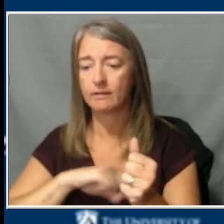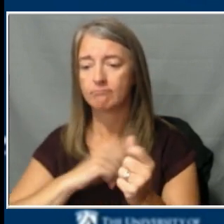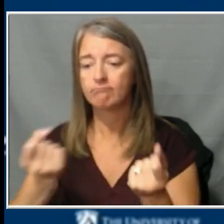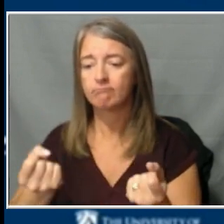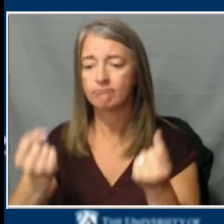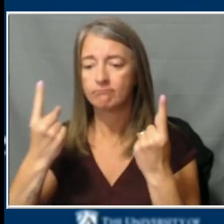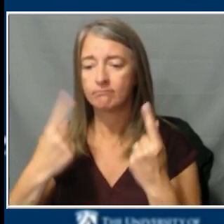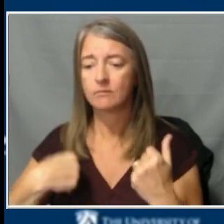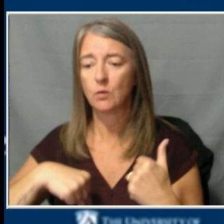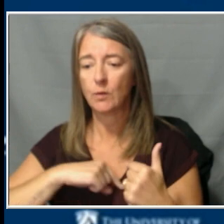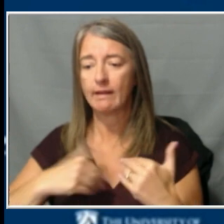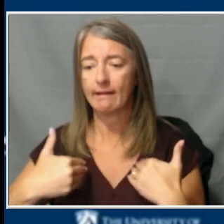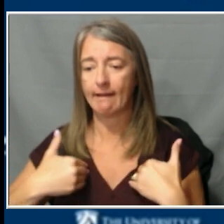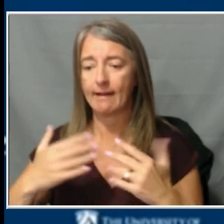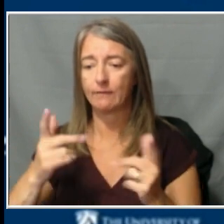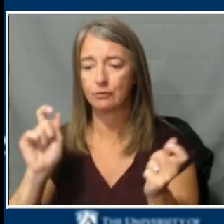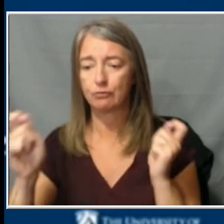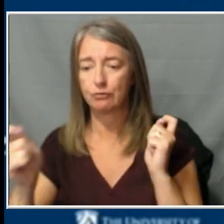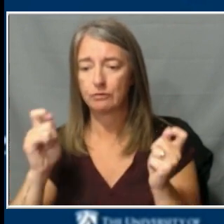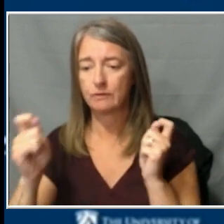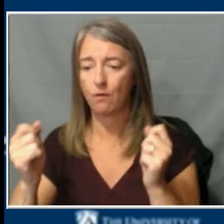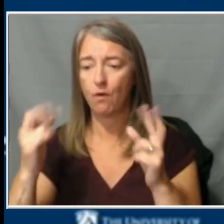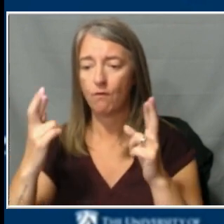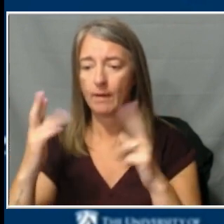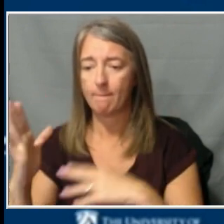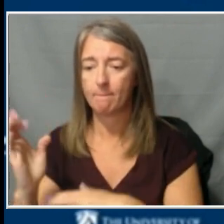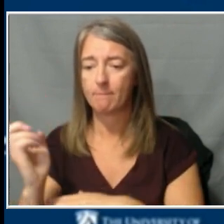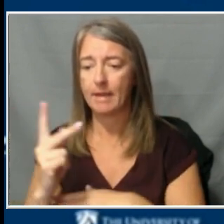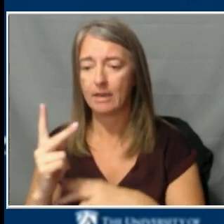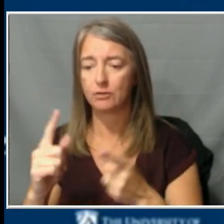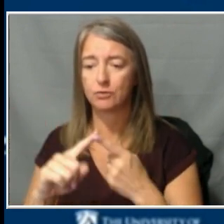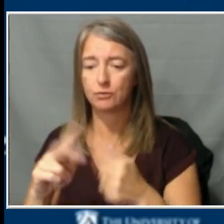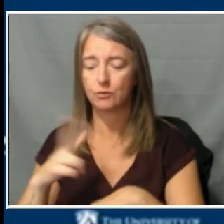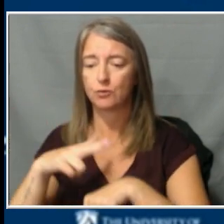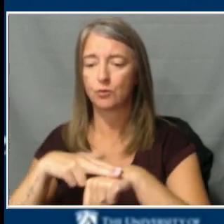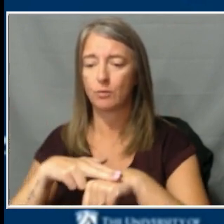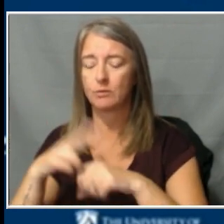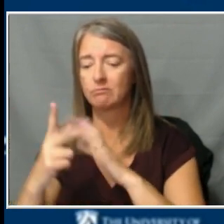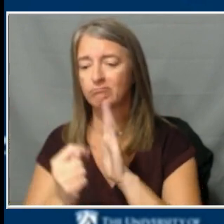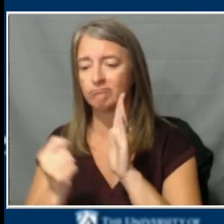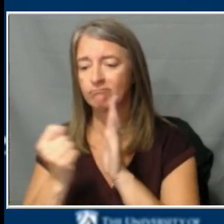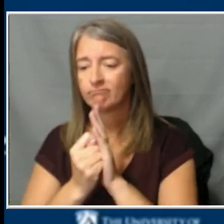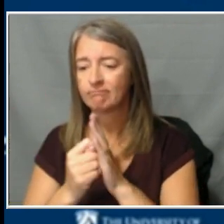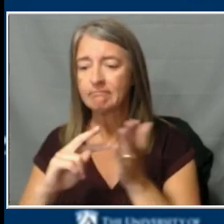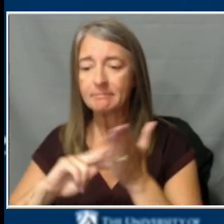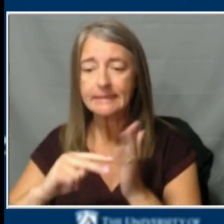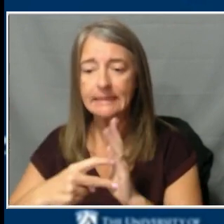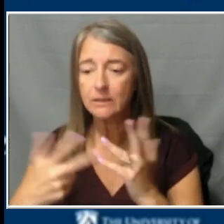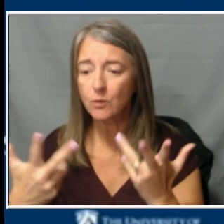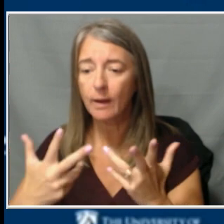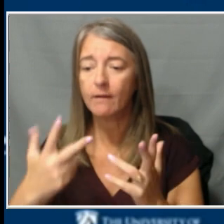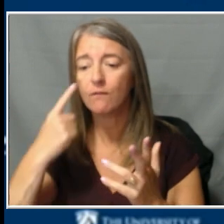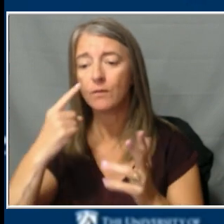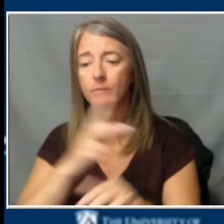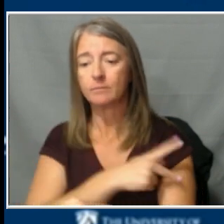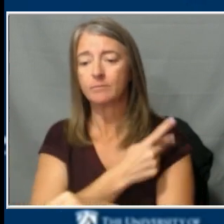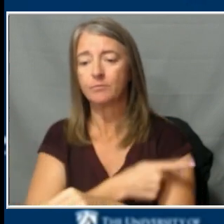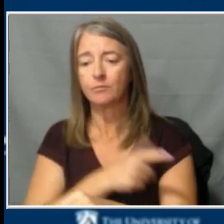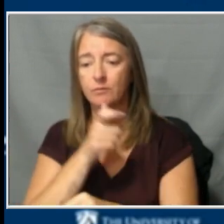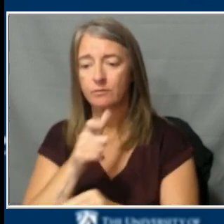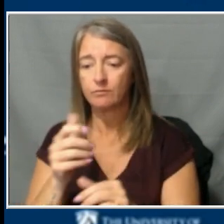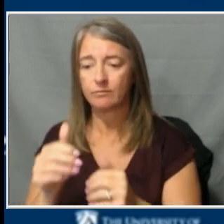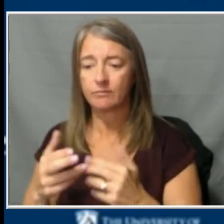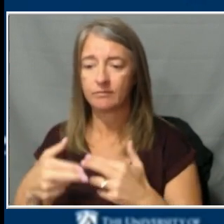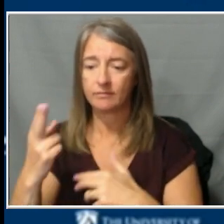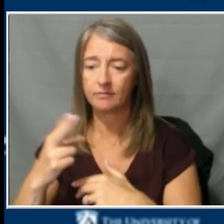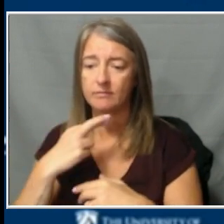that we can have these shifts, but hopefully we are getting back to a normal seasonality. What does that mean? That means for those patients that are at highest risk,